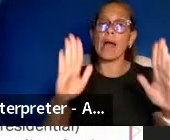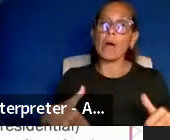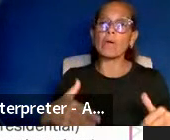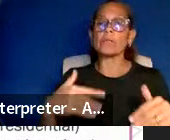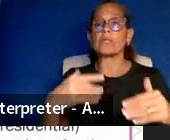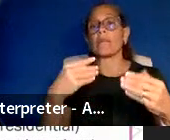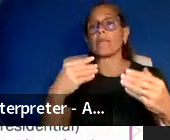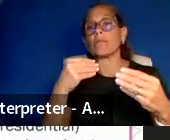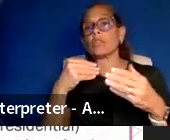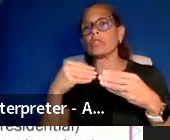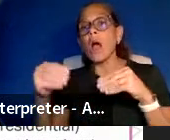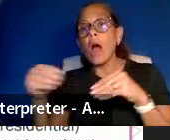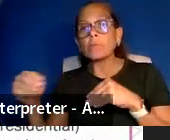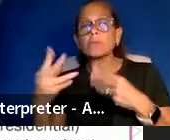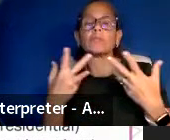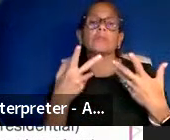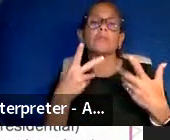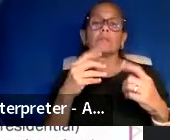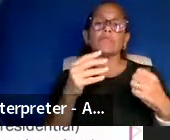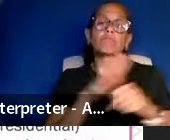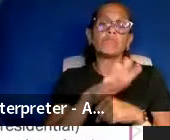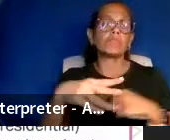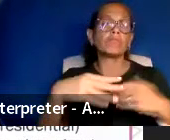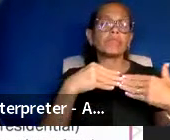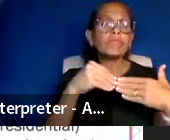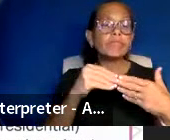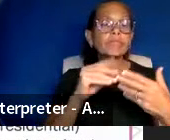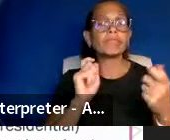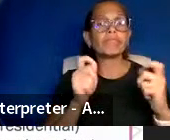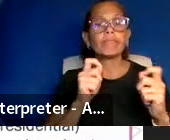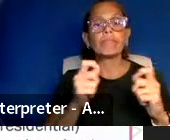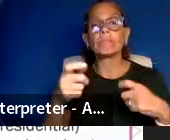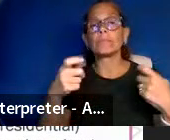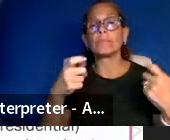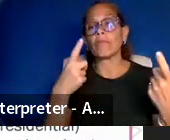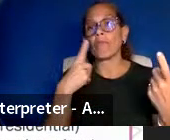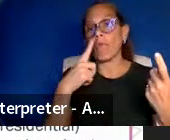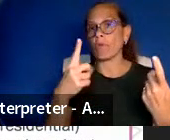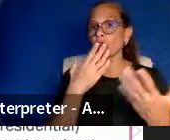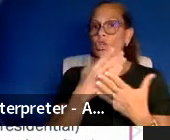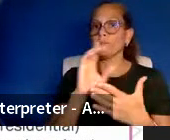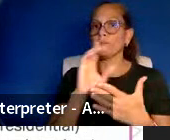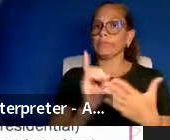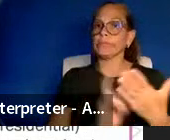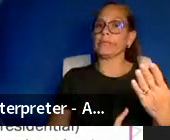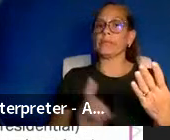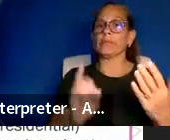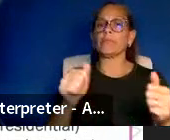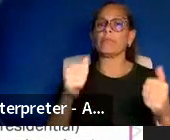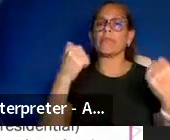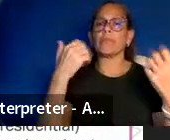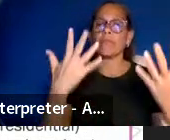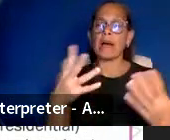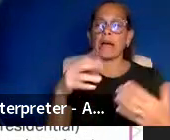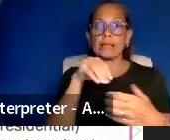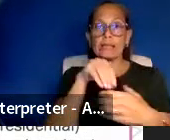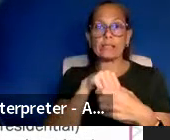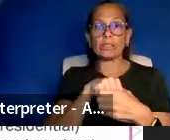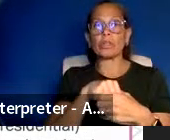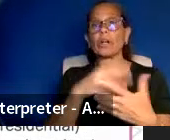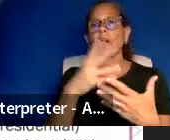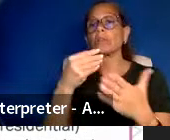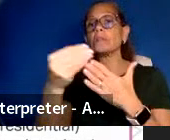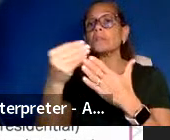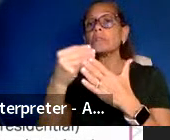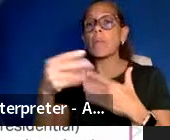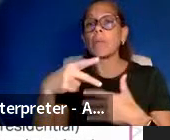near the station, also providing enough flexibility and controls to encourage a quality design. For example, providing an internal retail plaza